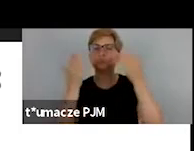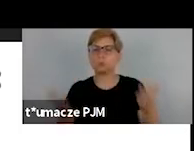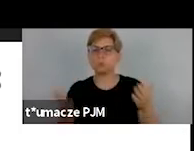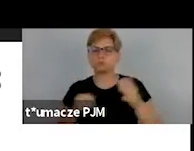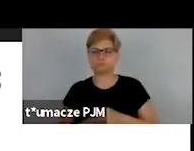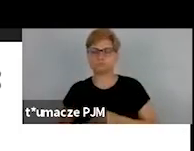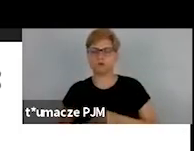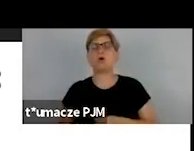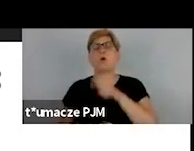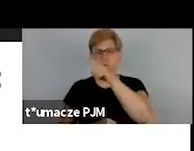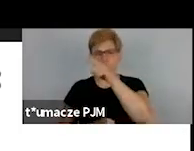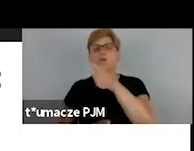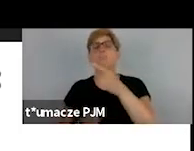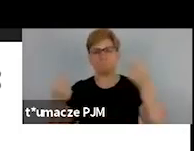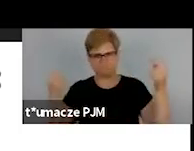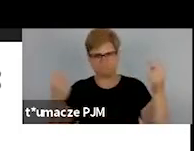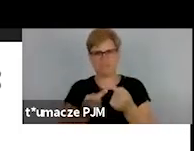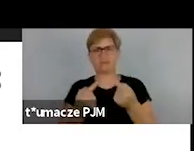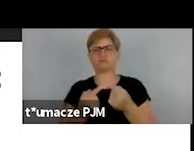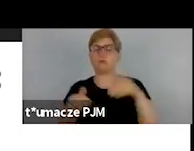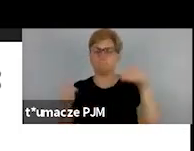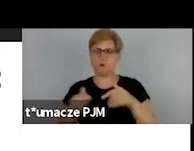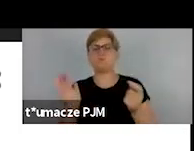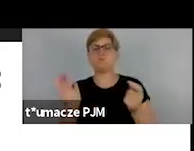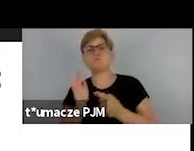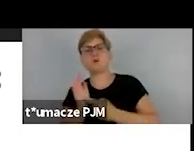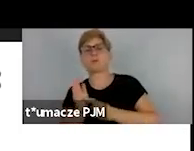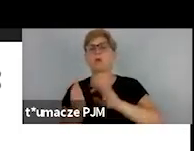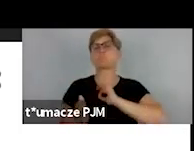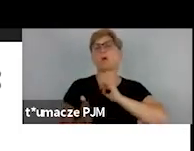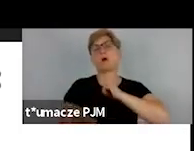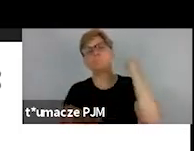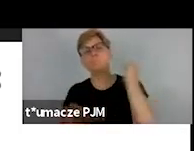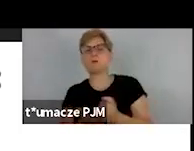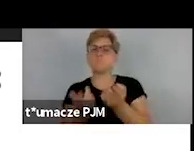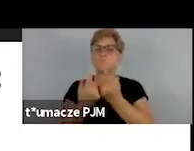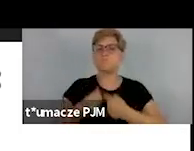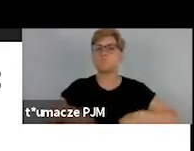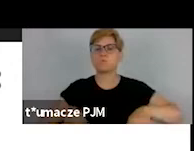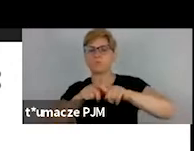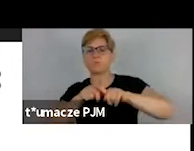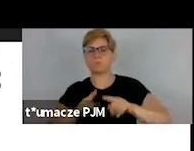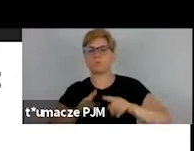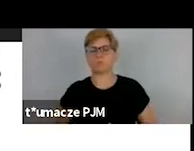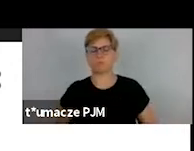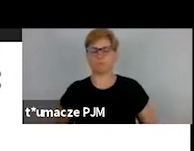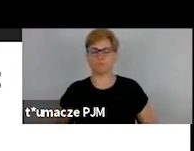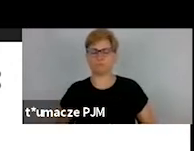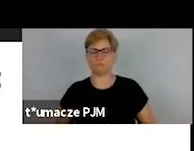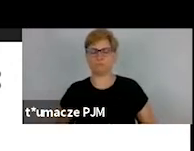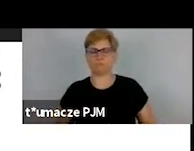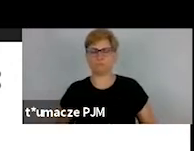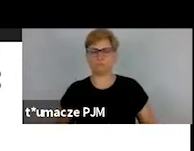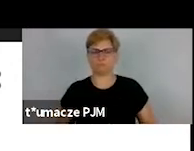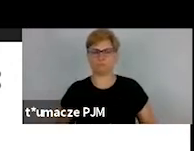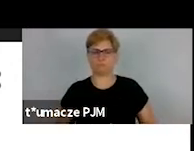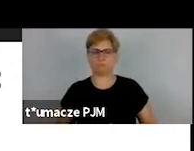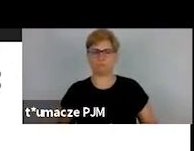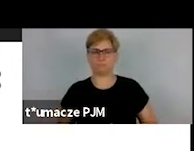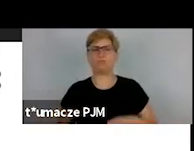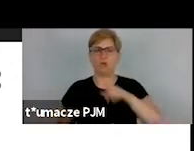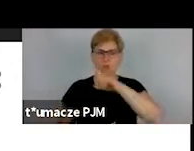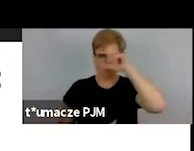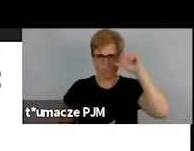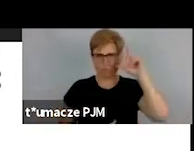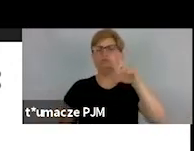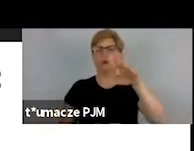of AIDS in the early 2000s, they said, look, Section 27 of the Constitution makes it really, really clear that everyone